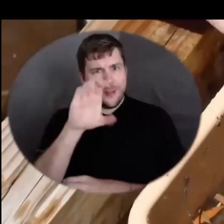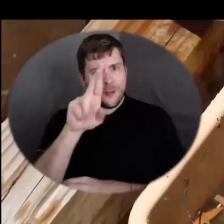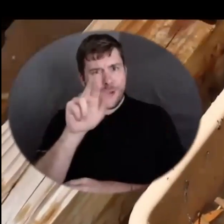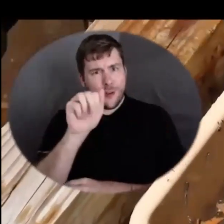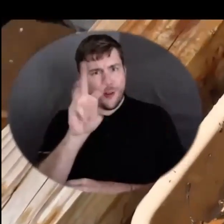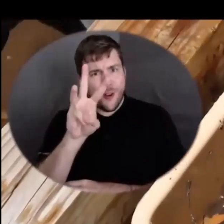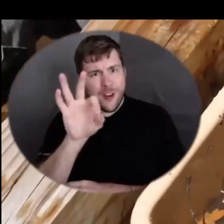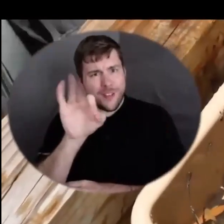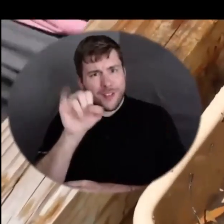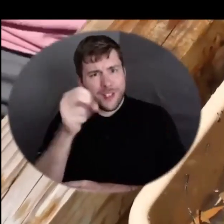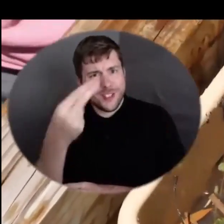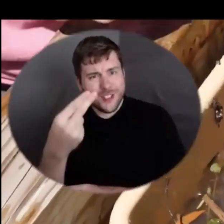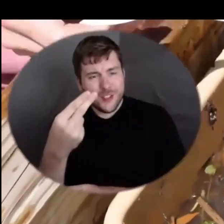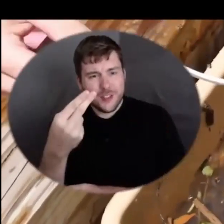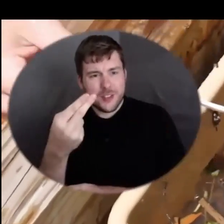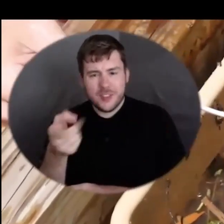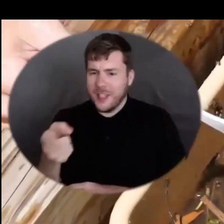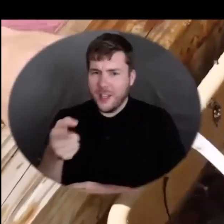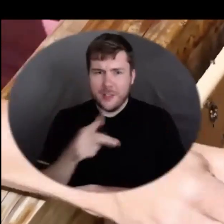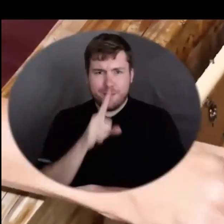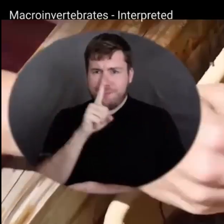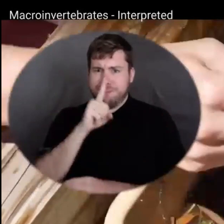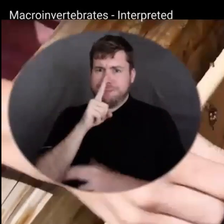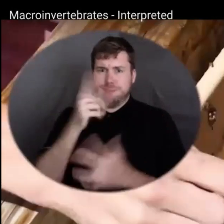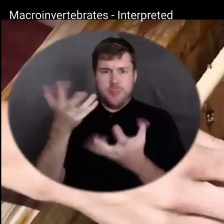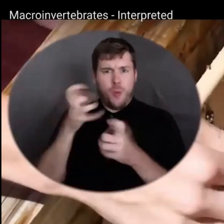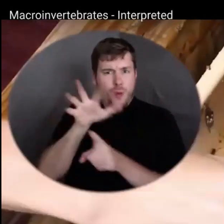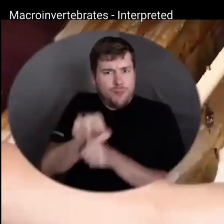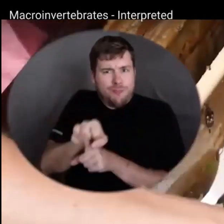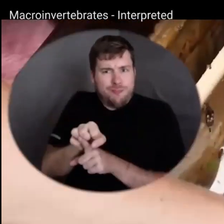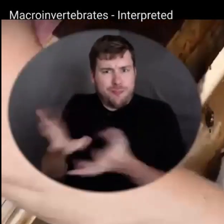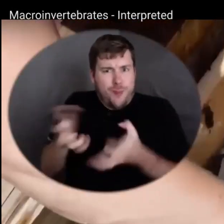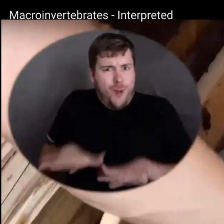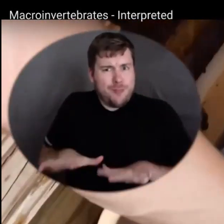I think we have a crayfish. He does not want to be caught.